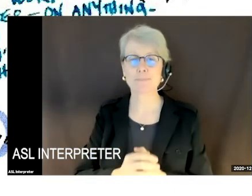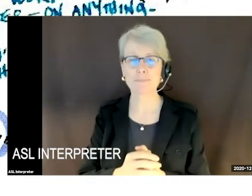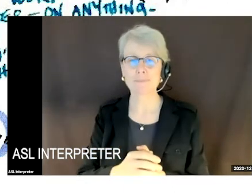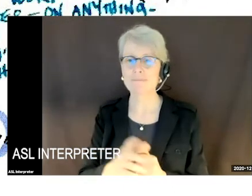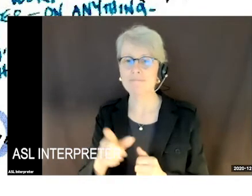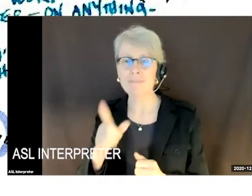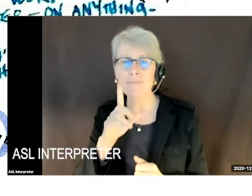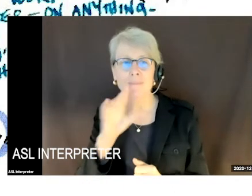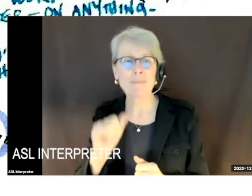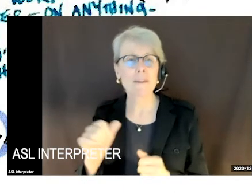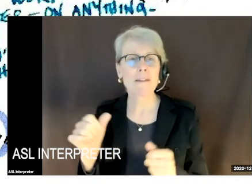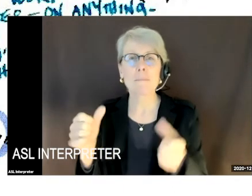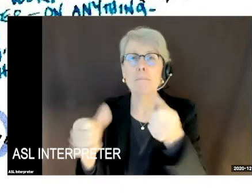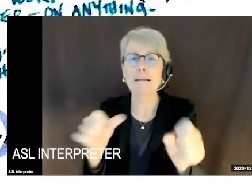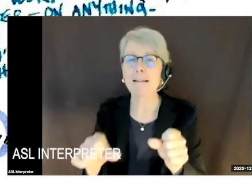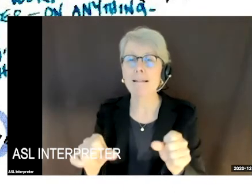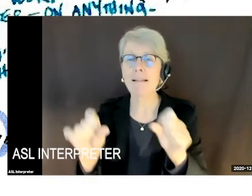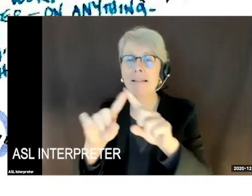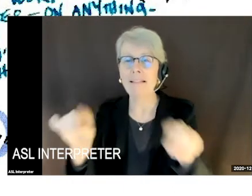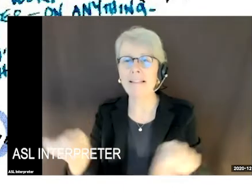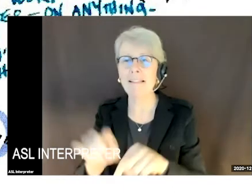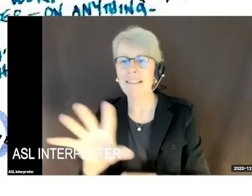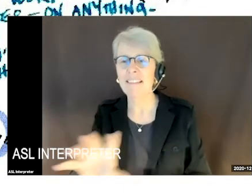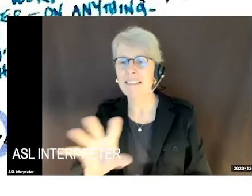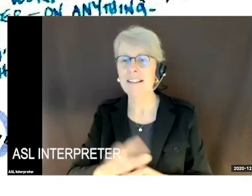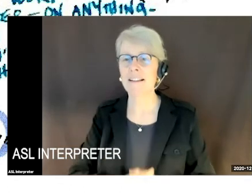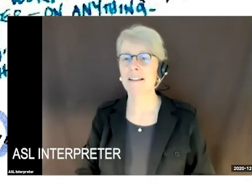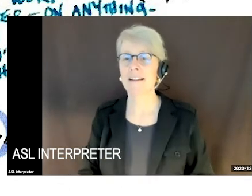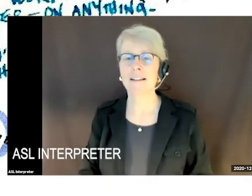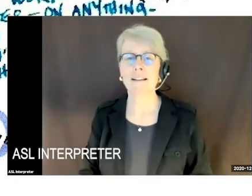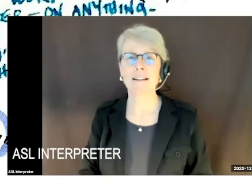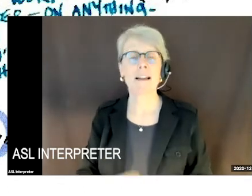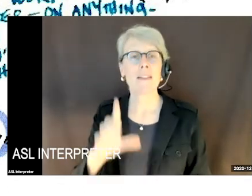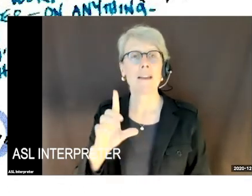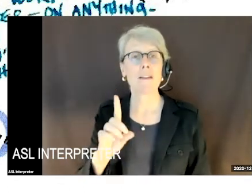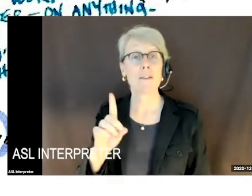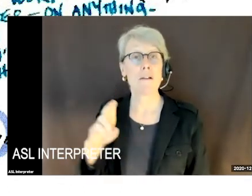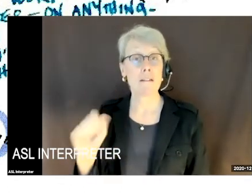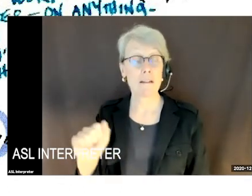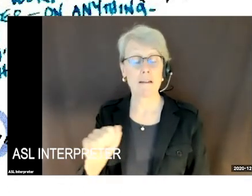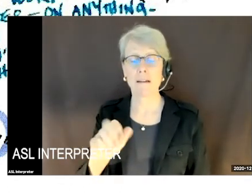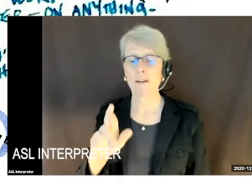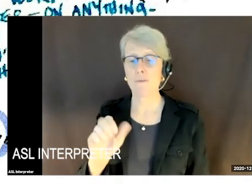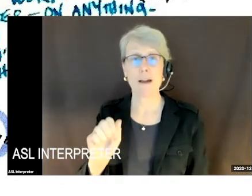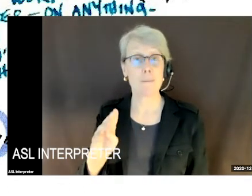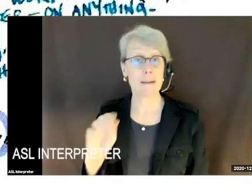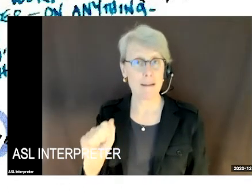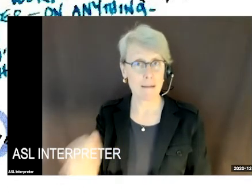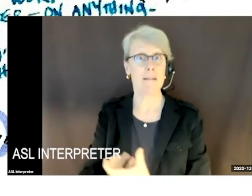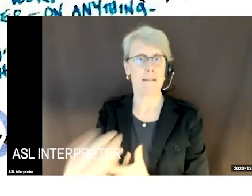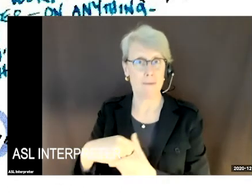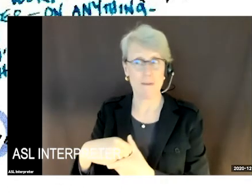as having these two definitions, and I feel like that's put a jigsaw puzzle piece in for me.